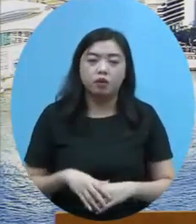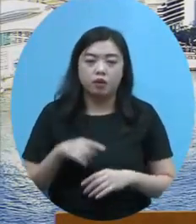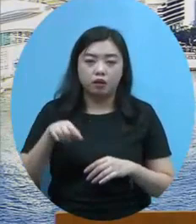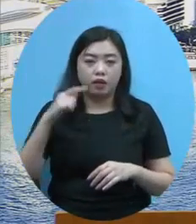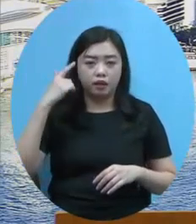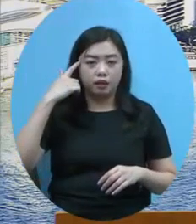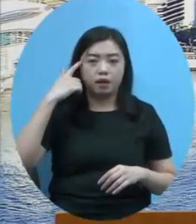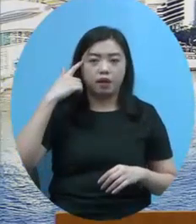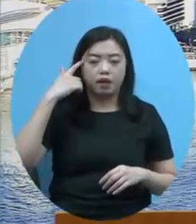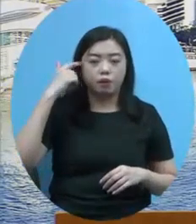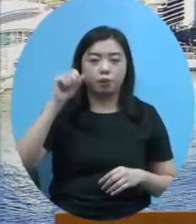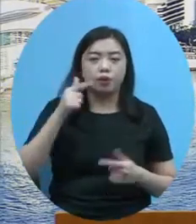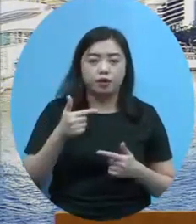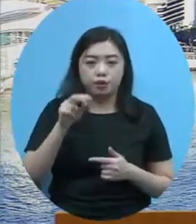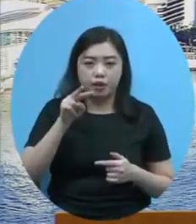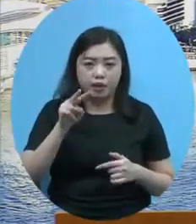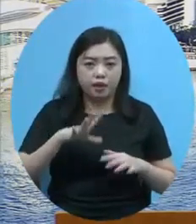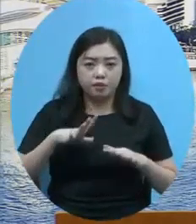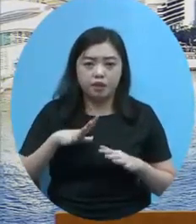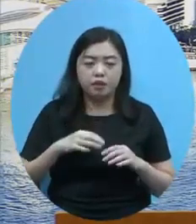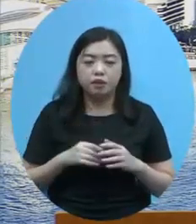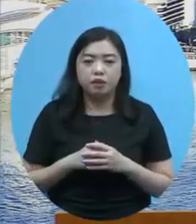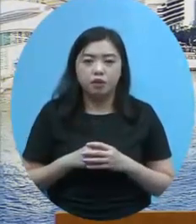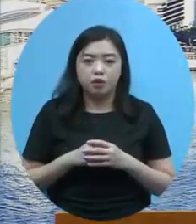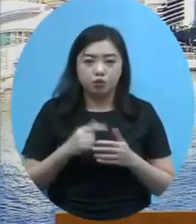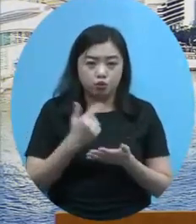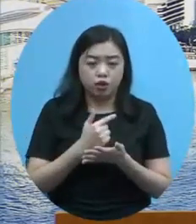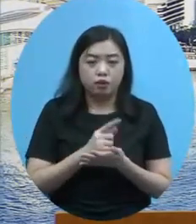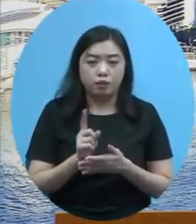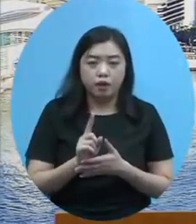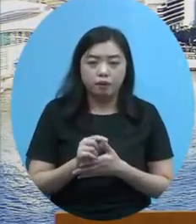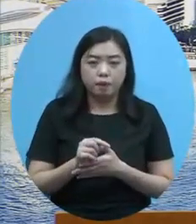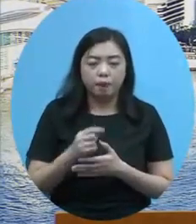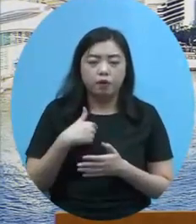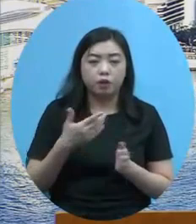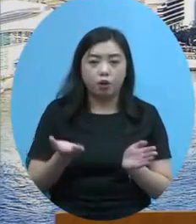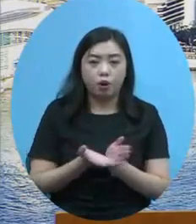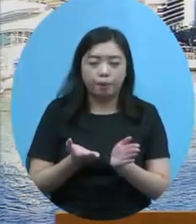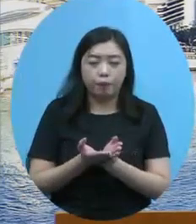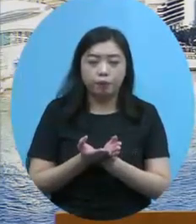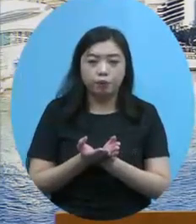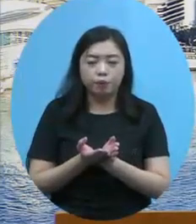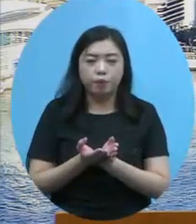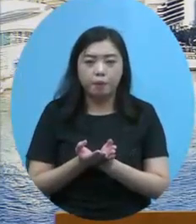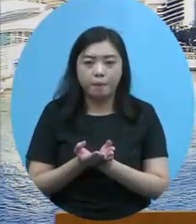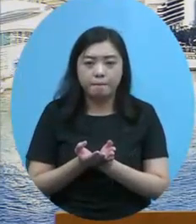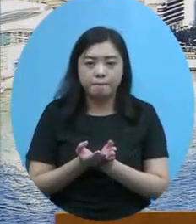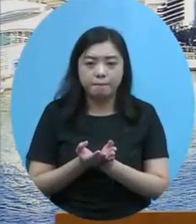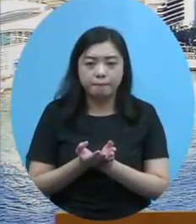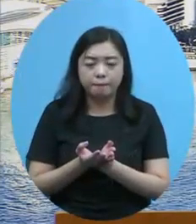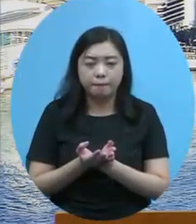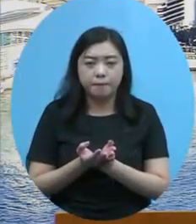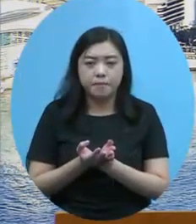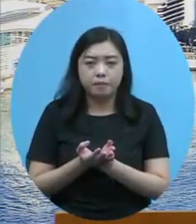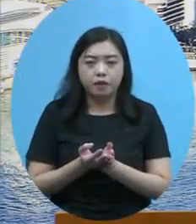is we.Have to ensure that there is no increase, or we need to monitor the trend of severe